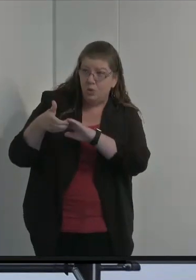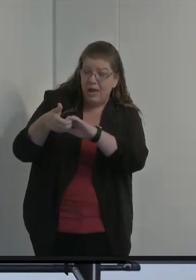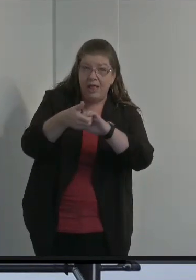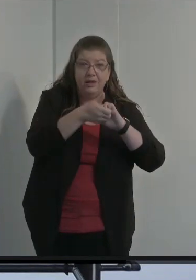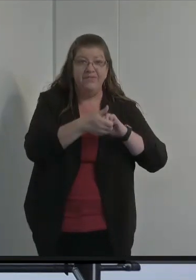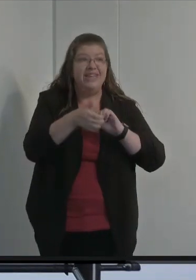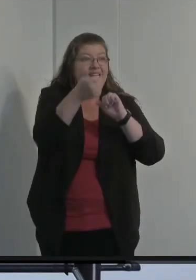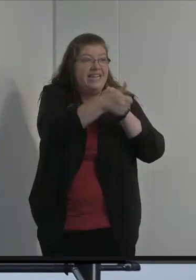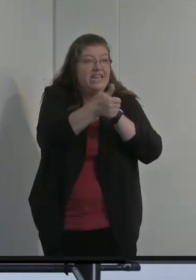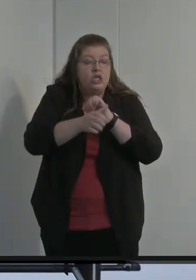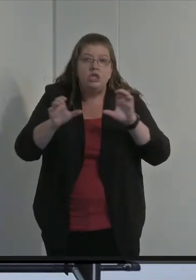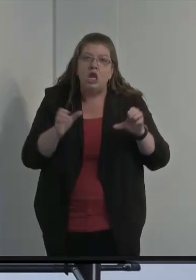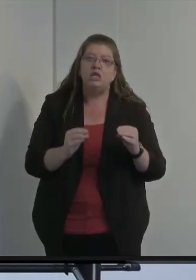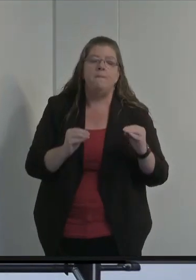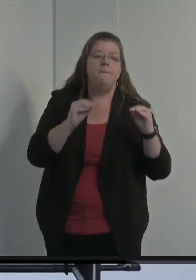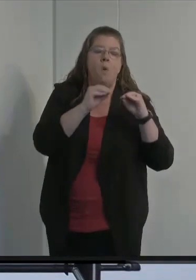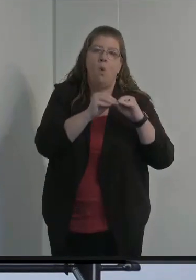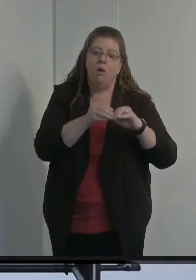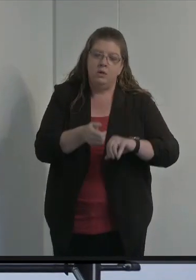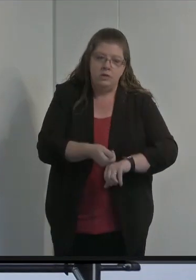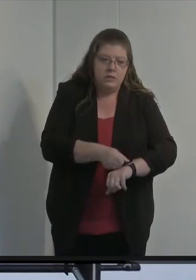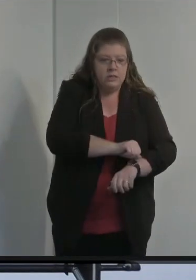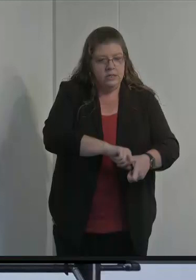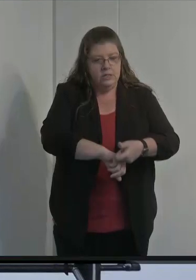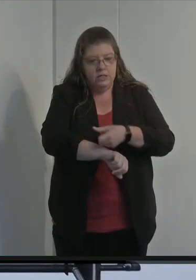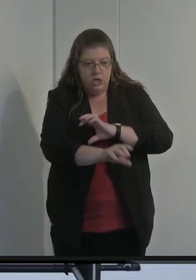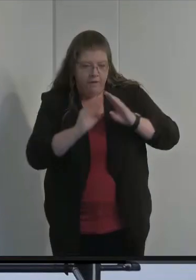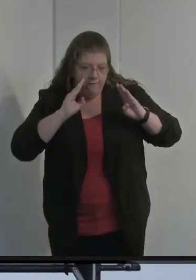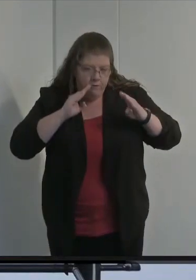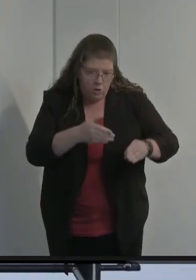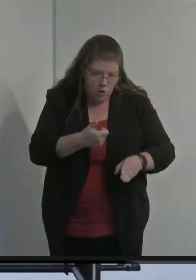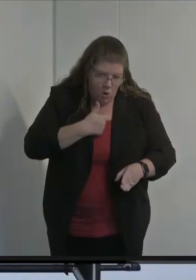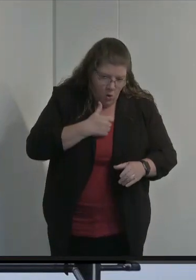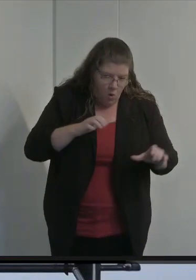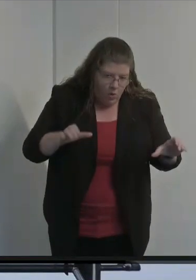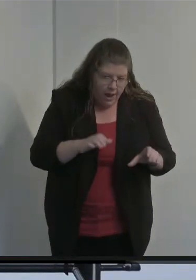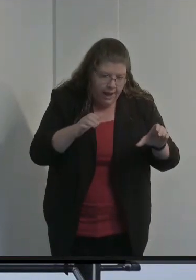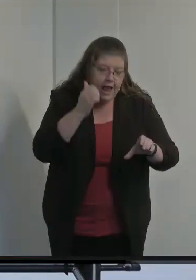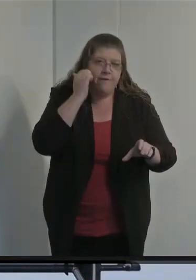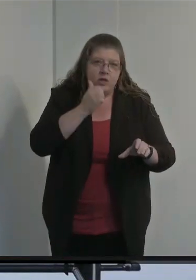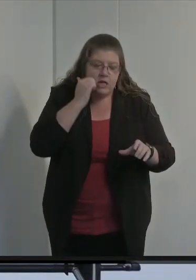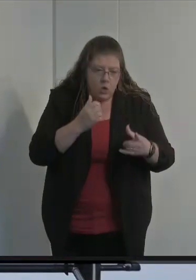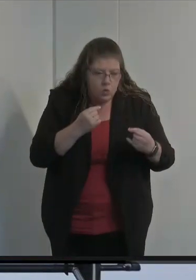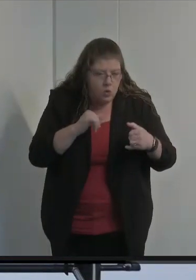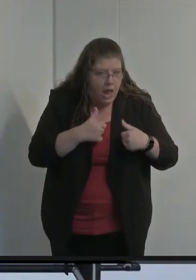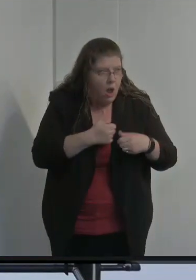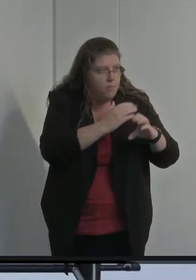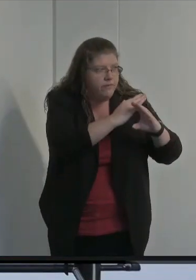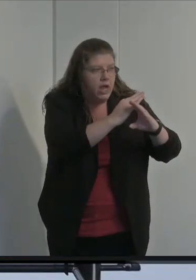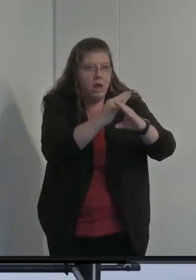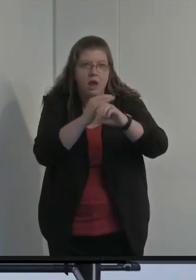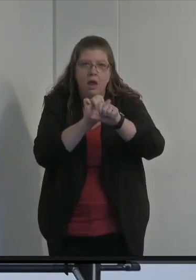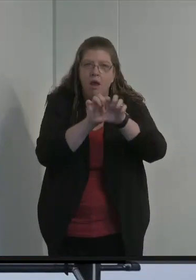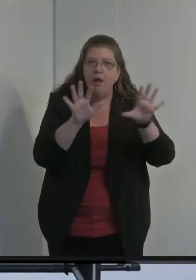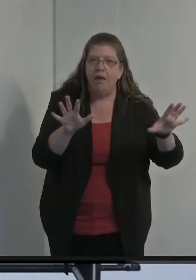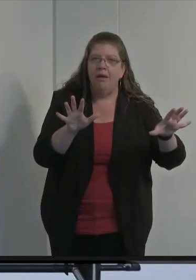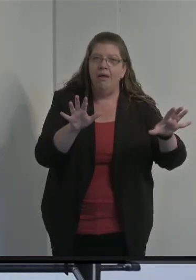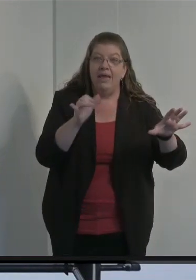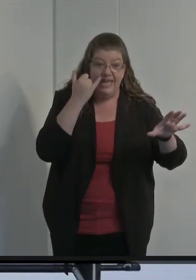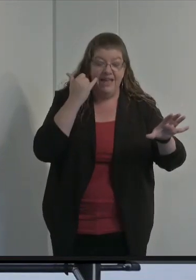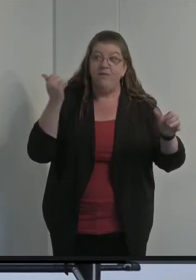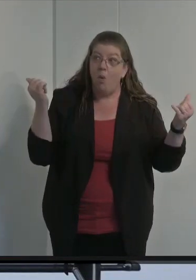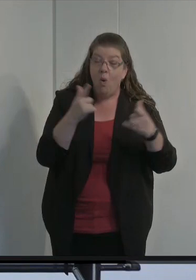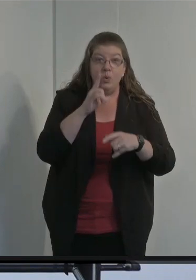bit more, if each of us focuses a little bit more on our own daily actions, we can turn around the number of